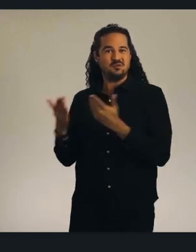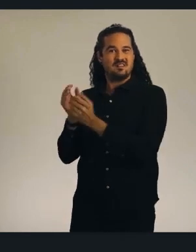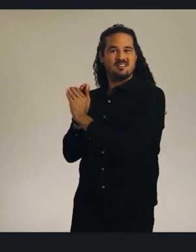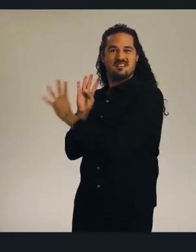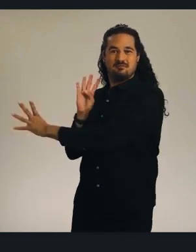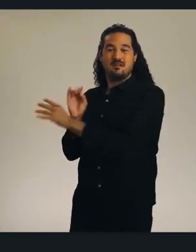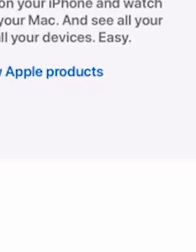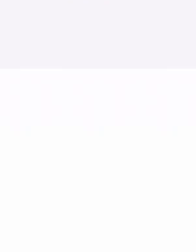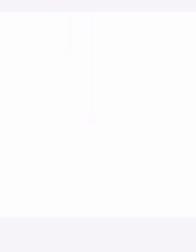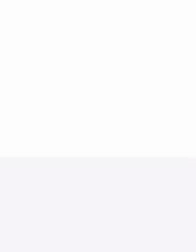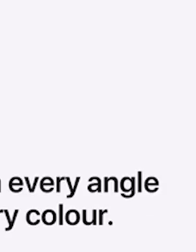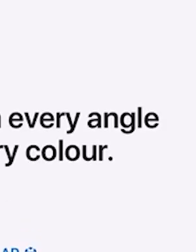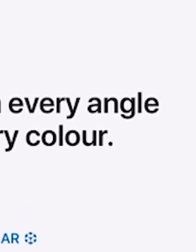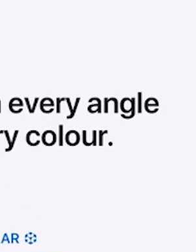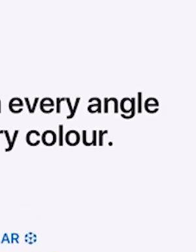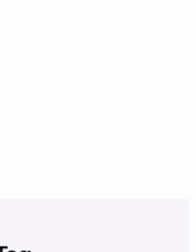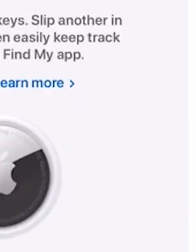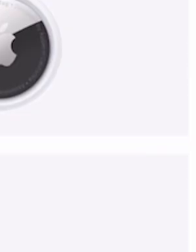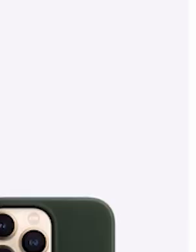11, and iPhone SE starting at just